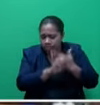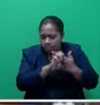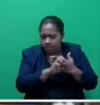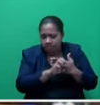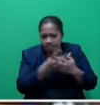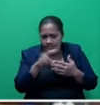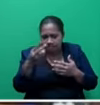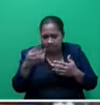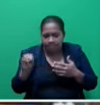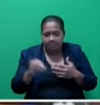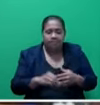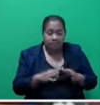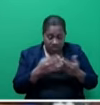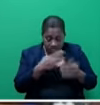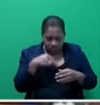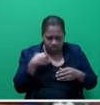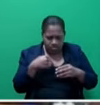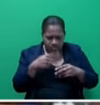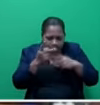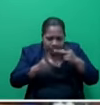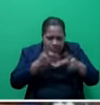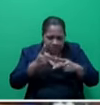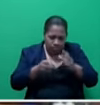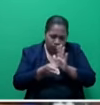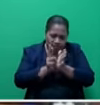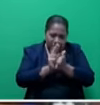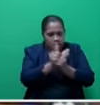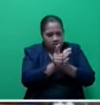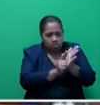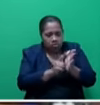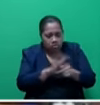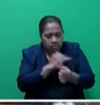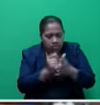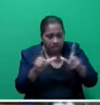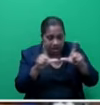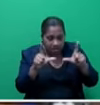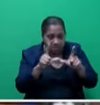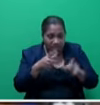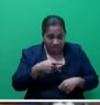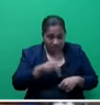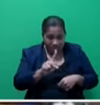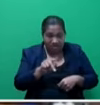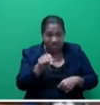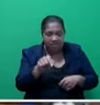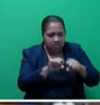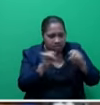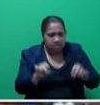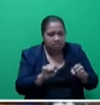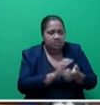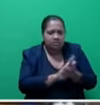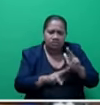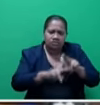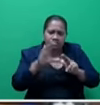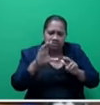currently in the process of reviewing the ODS laws to ensure that the licensing and the permitting system of HFCs are in